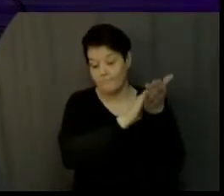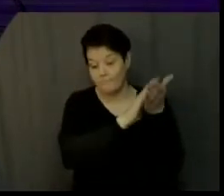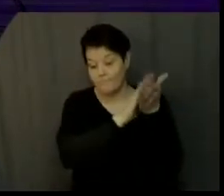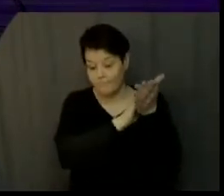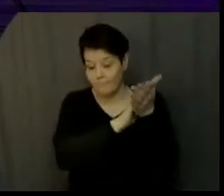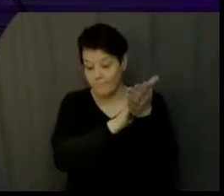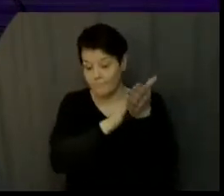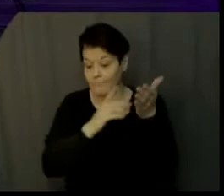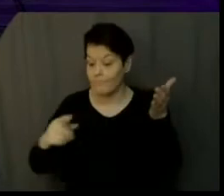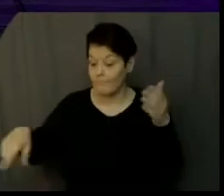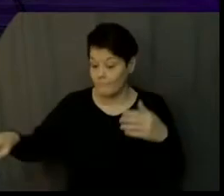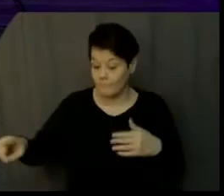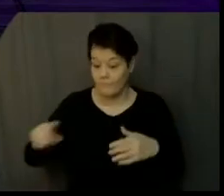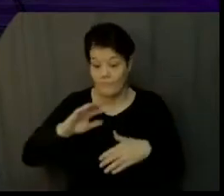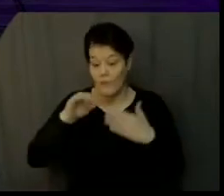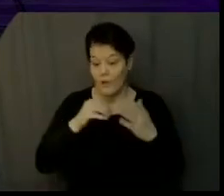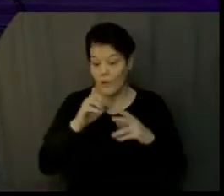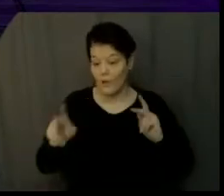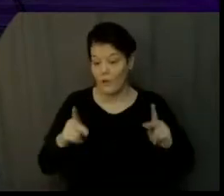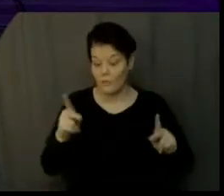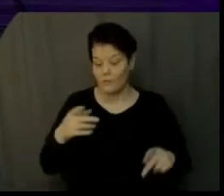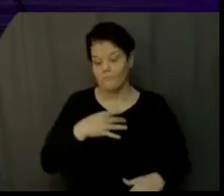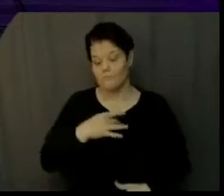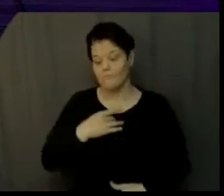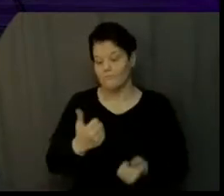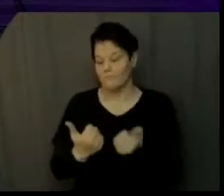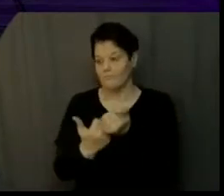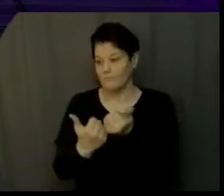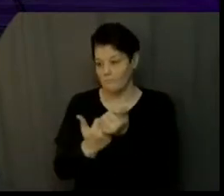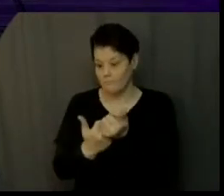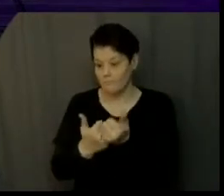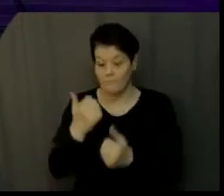I want to talk first. Have you ever lost your way?